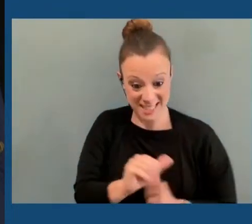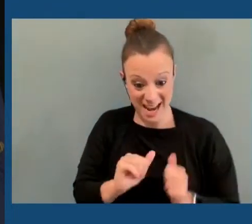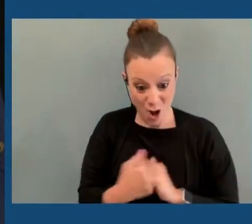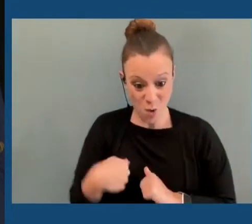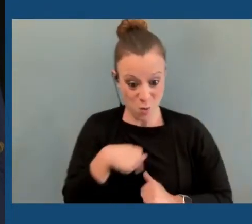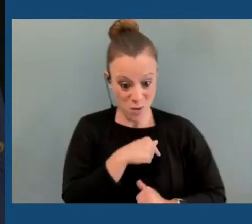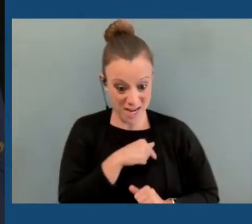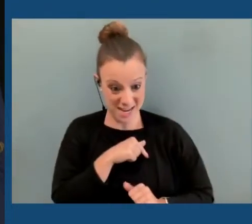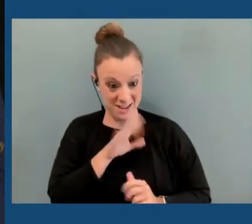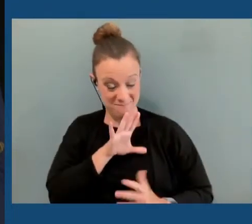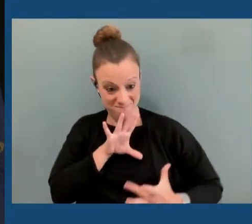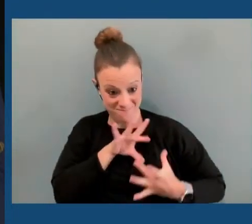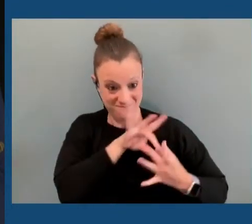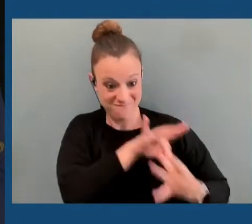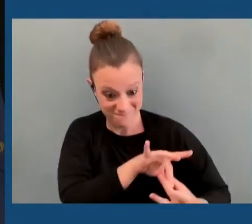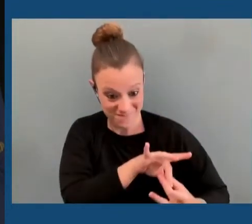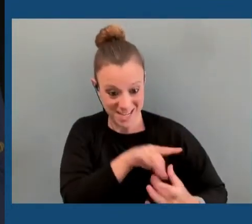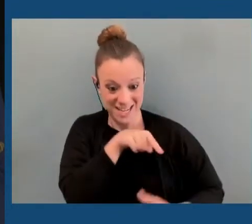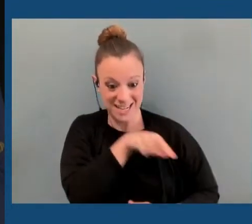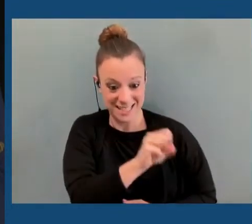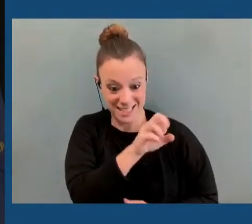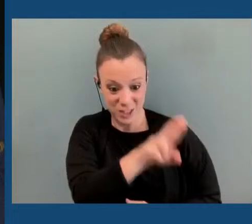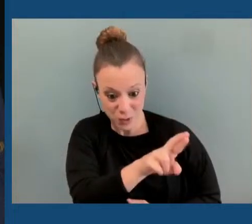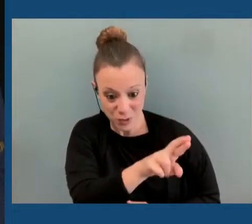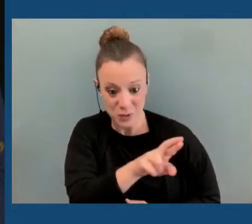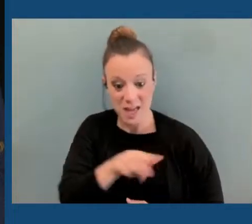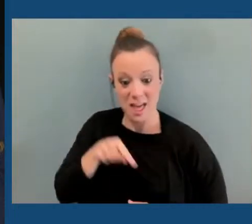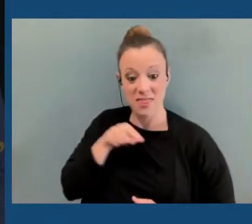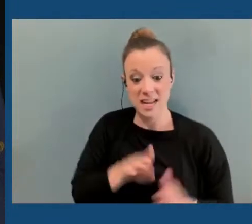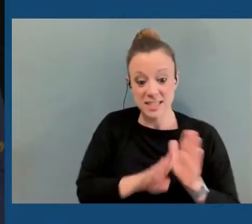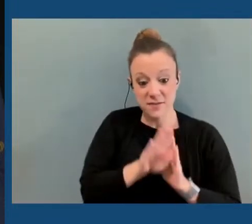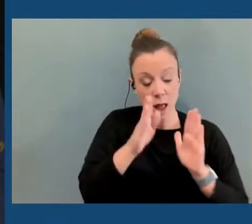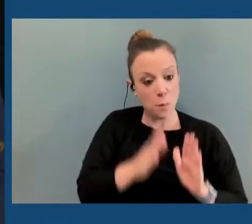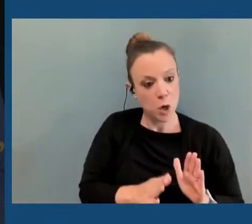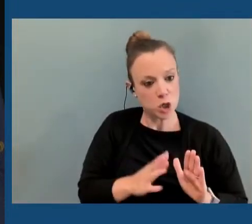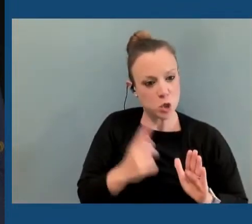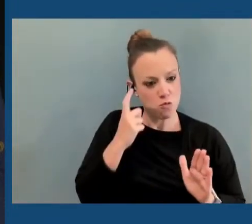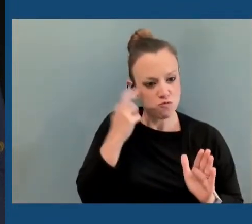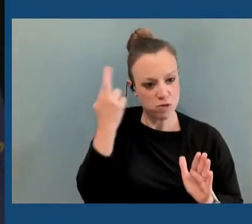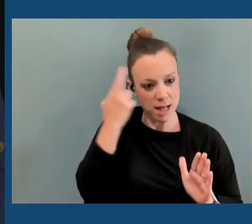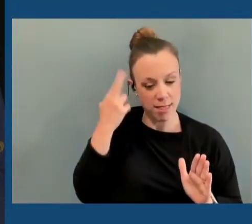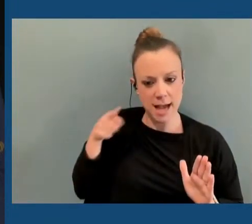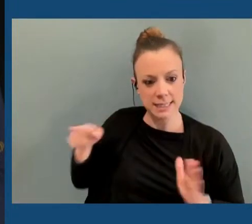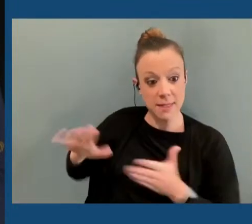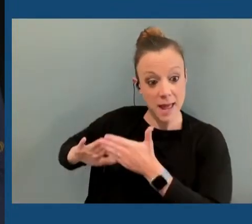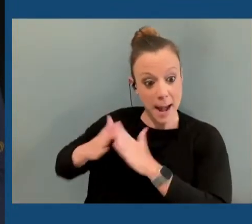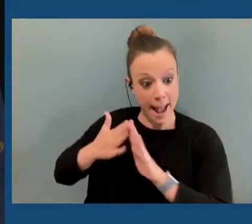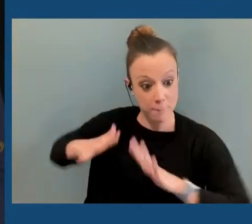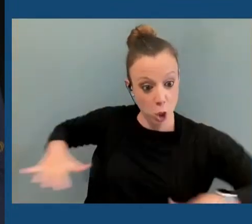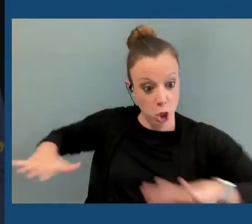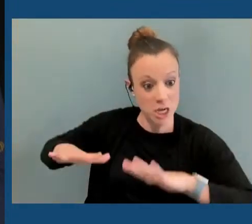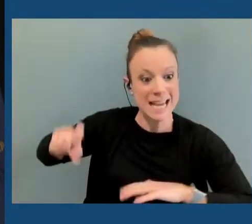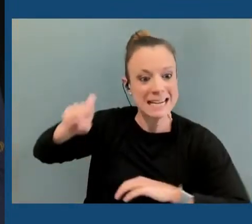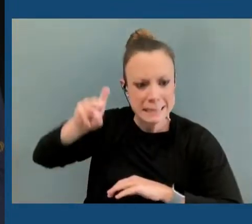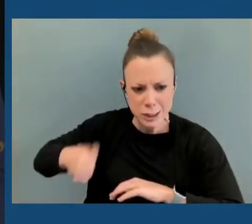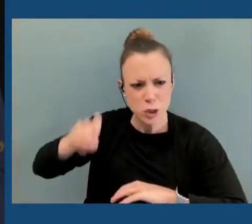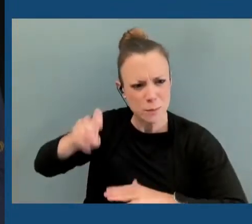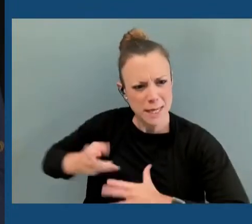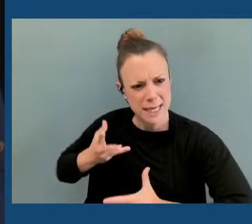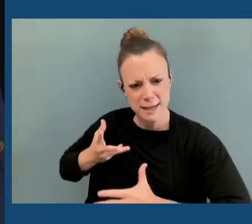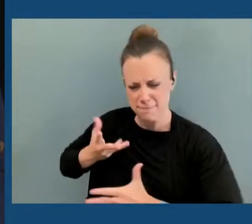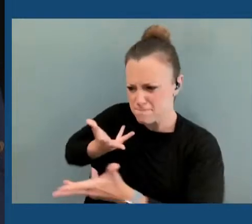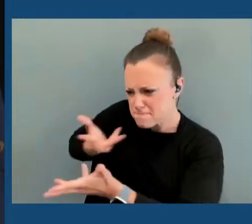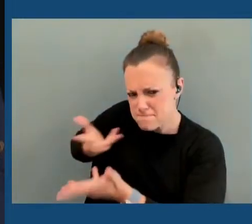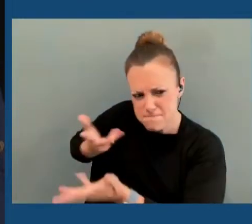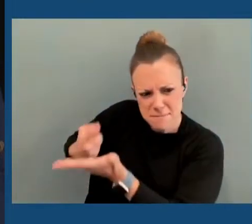notion that the neighborhood must be consulted and engaged. They met with our board of directors. They met with neighbors